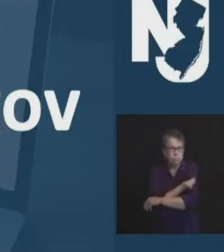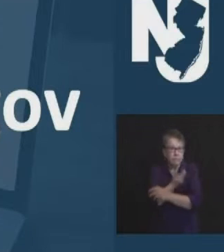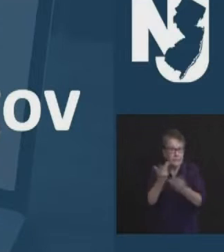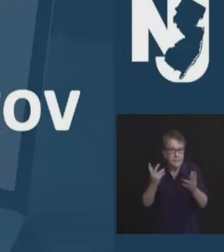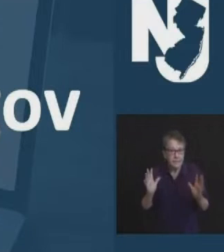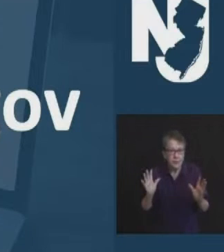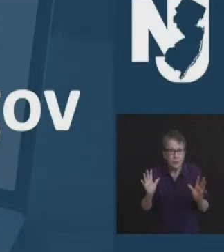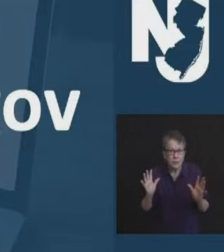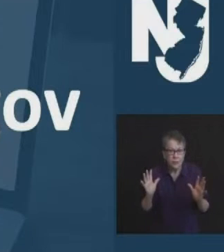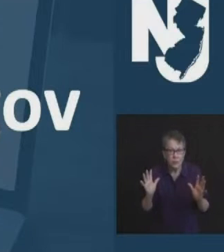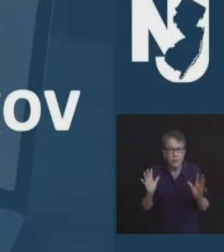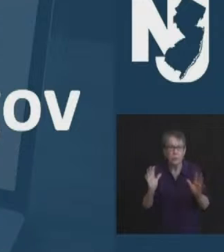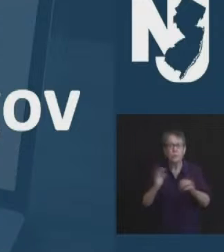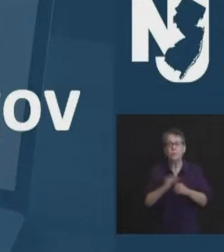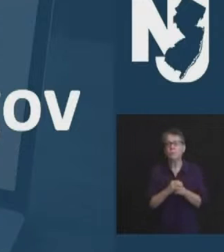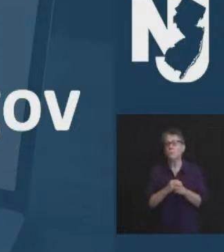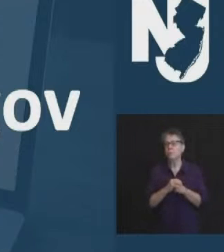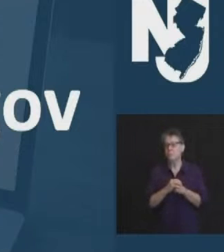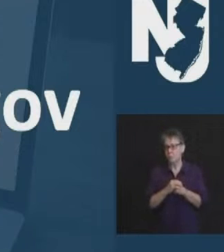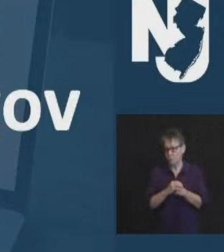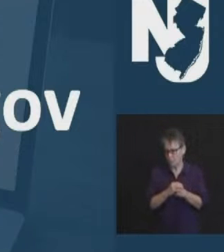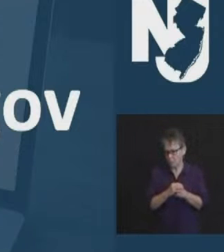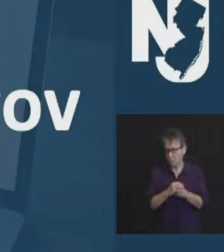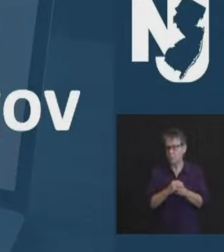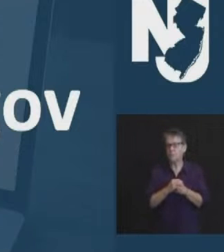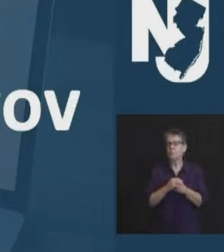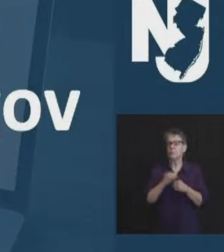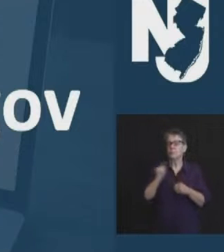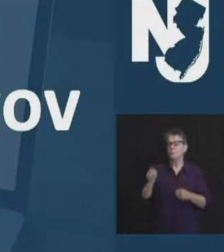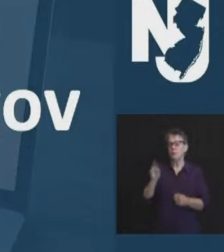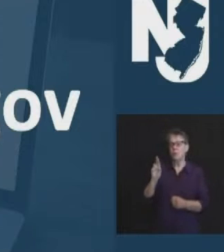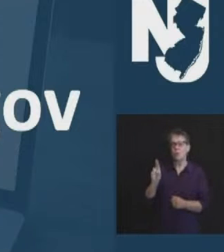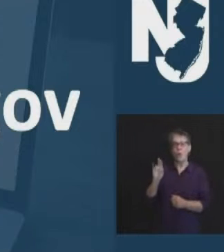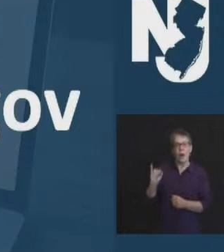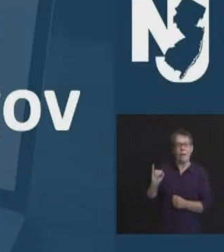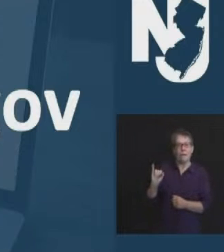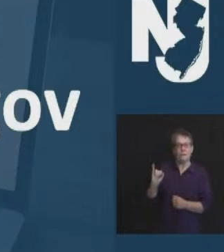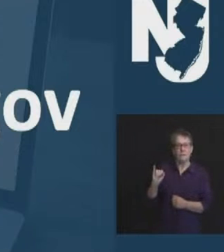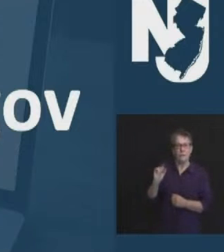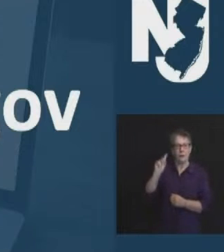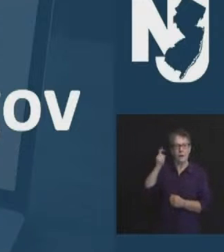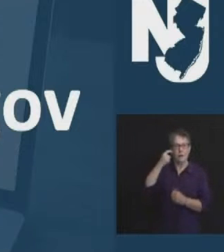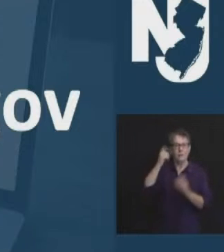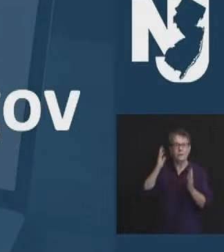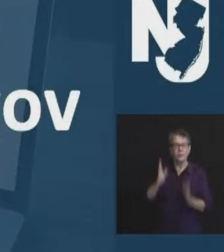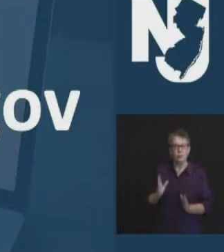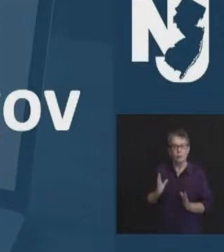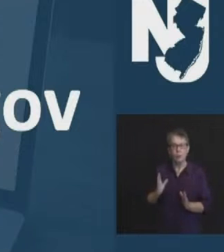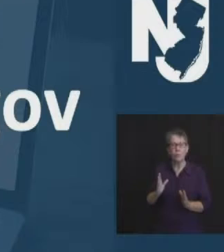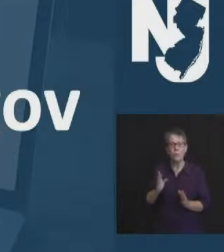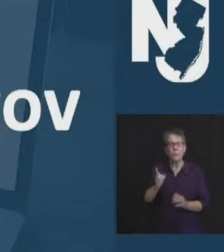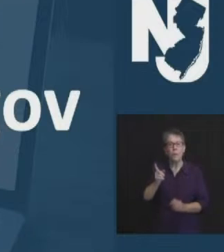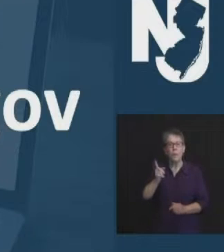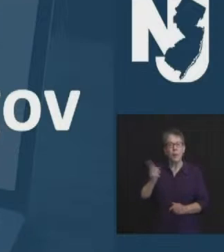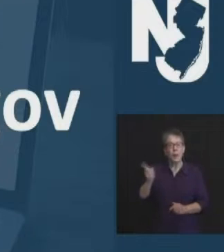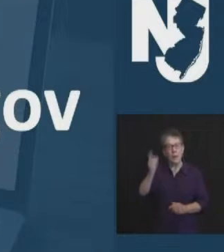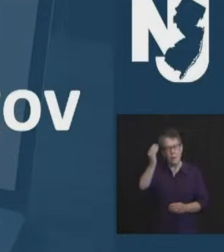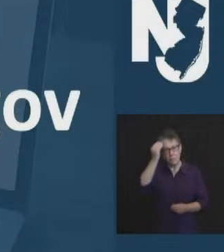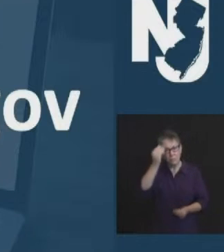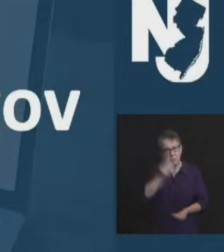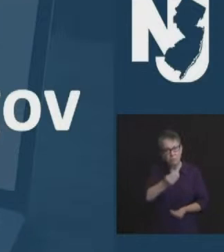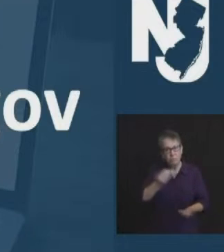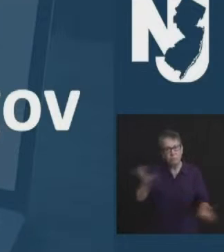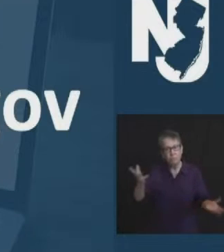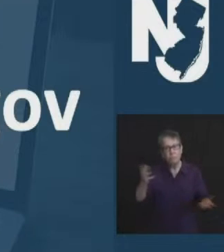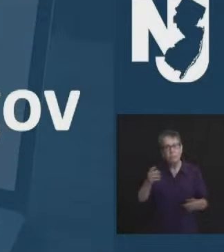is the Commerce Secretary designate for the Biden administration. Really good conversation